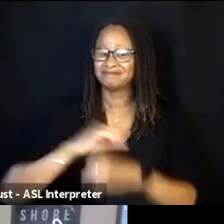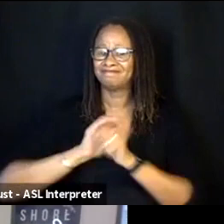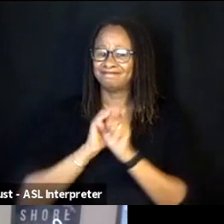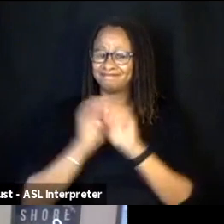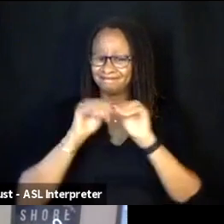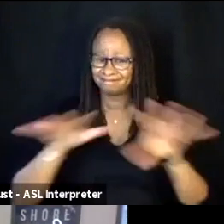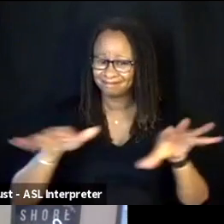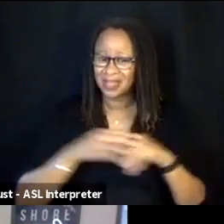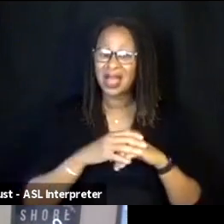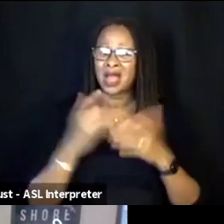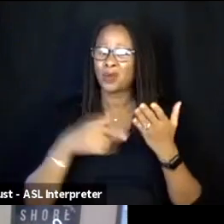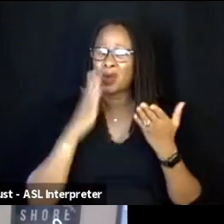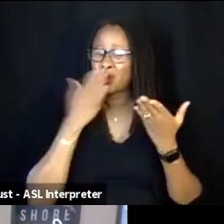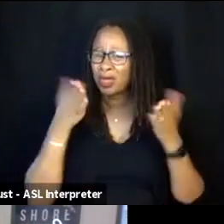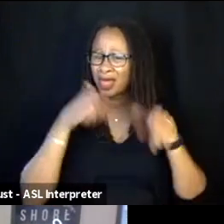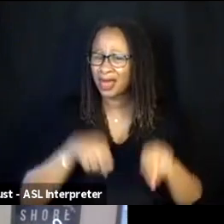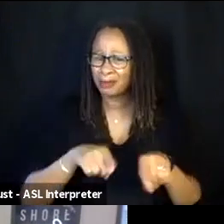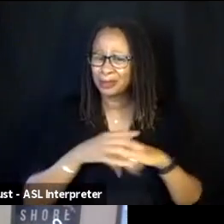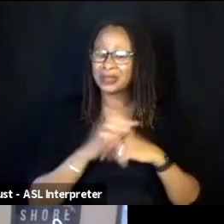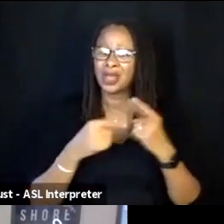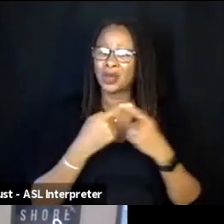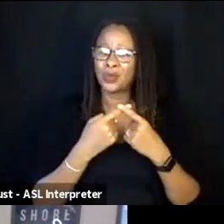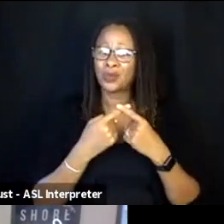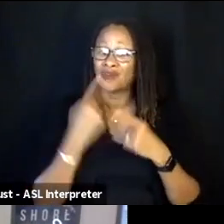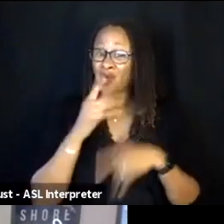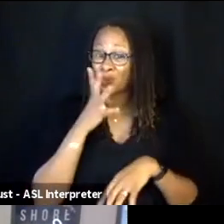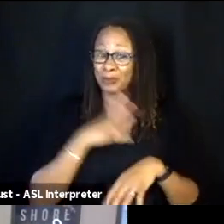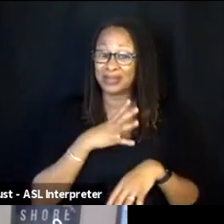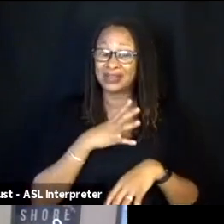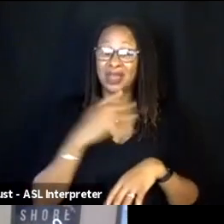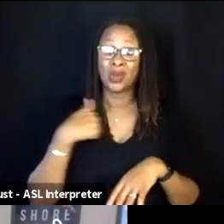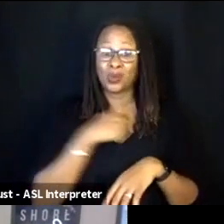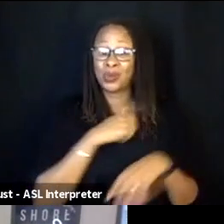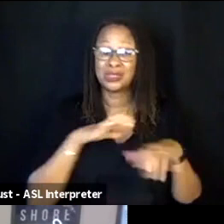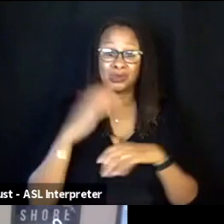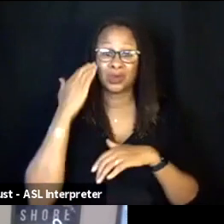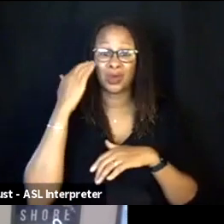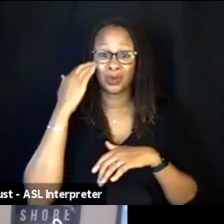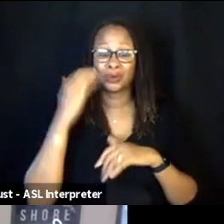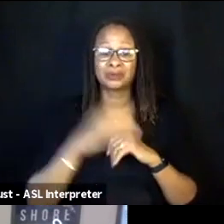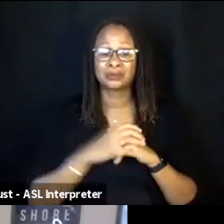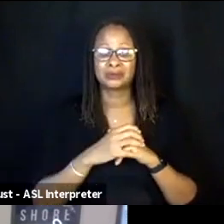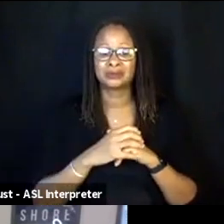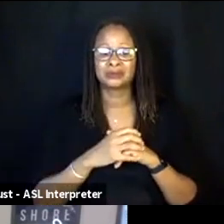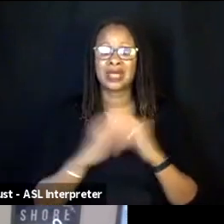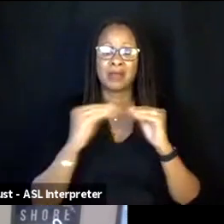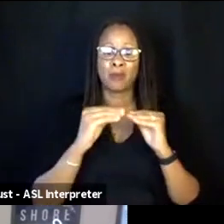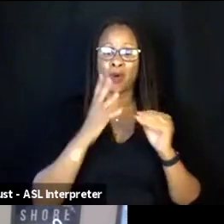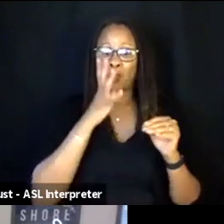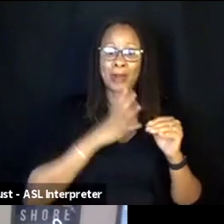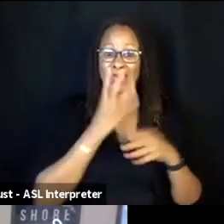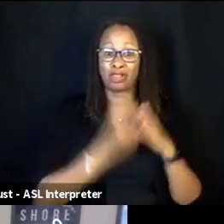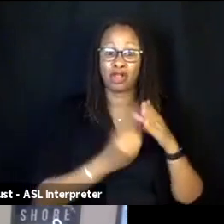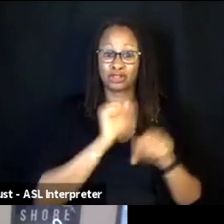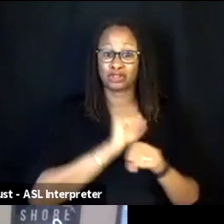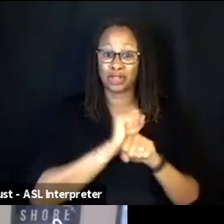is going to happen for women. I mean, we do know that more women lost their jobs